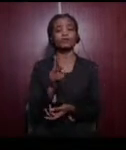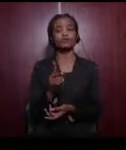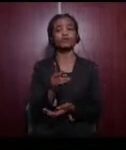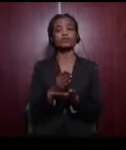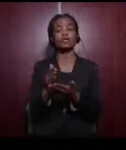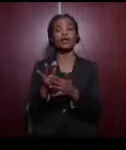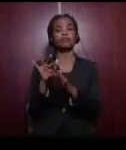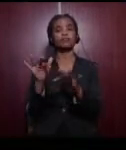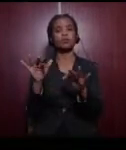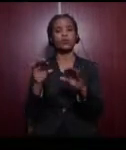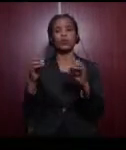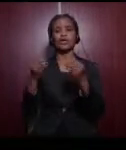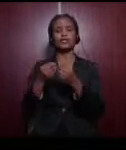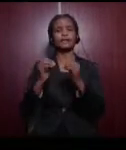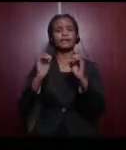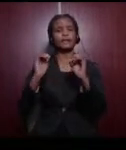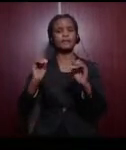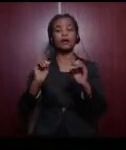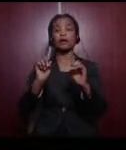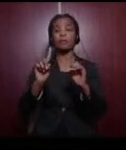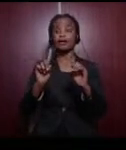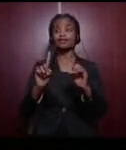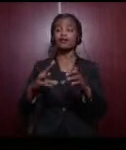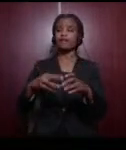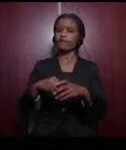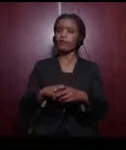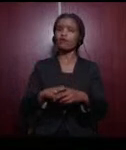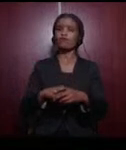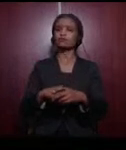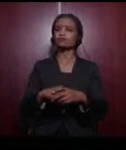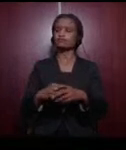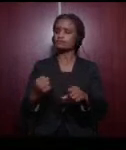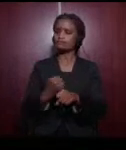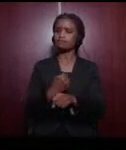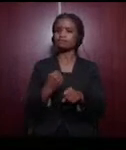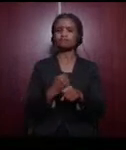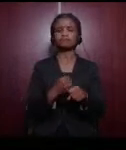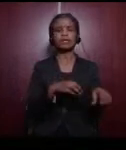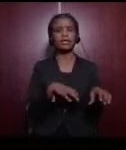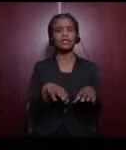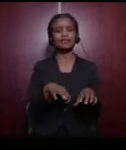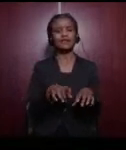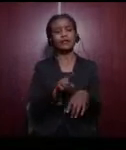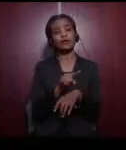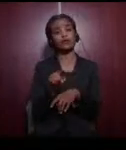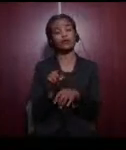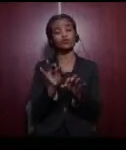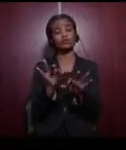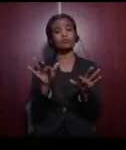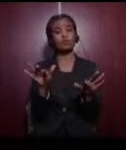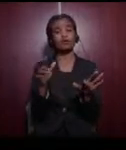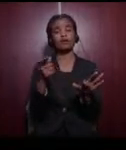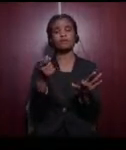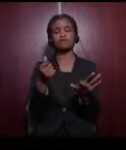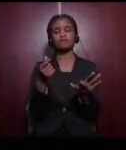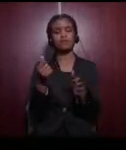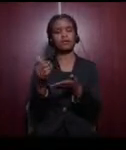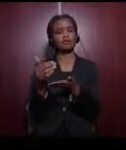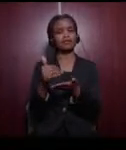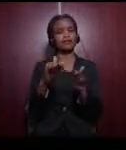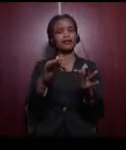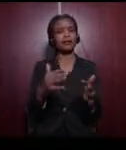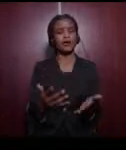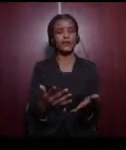active in the social platform, how do those people battle fundraising for you? Then